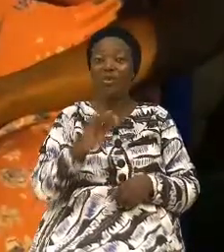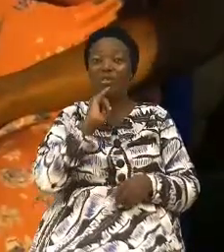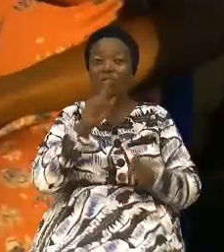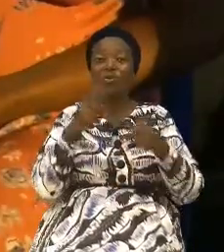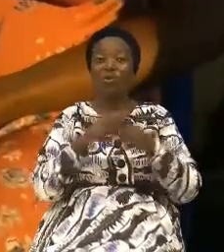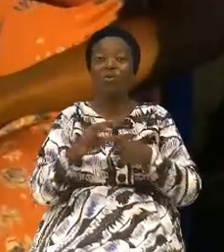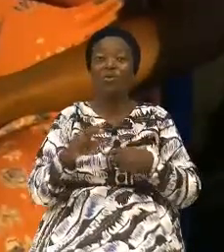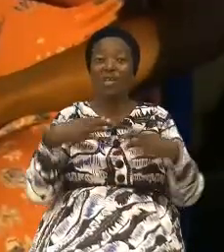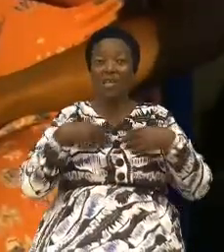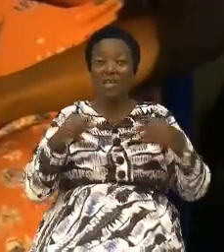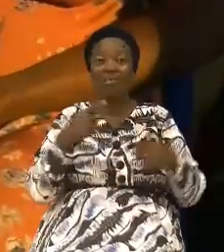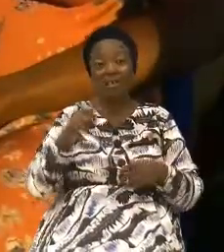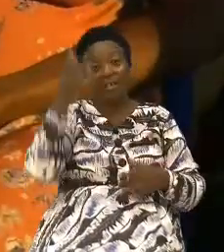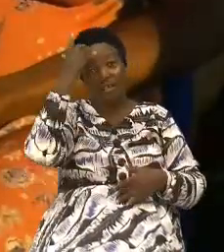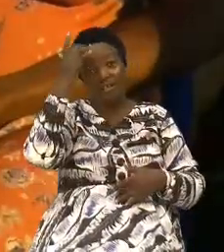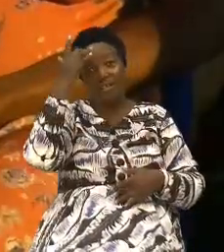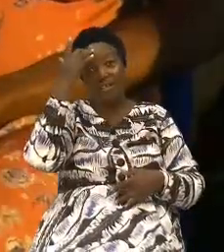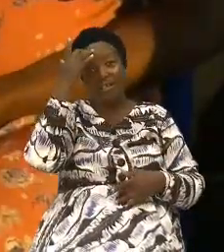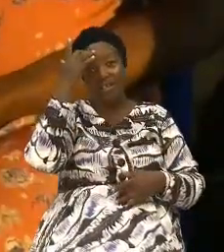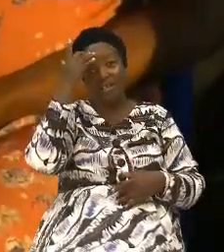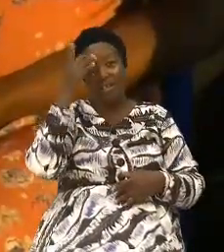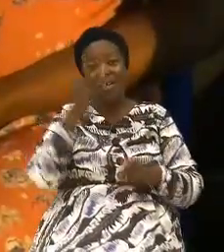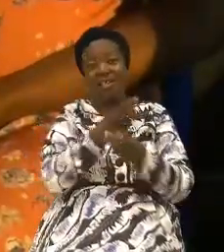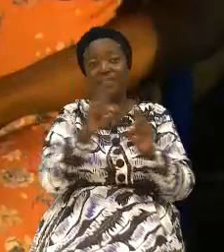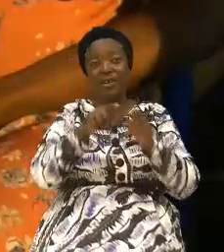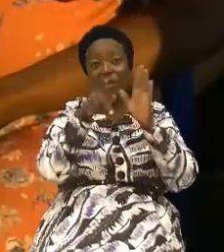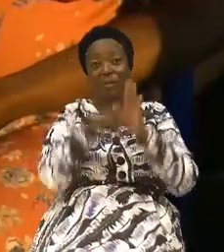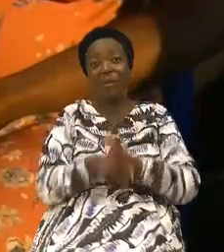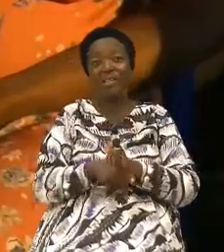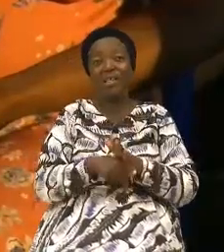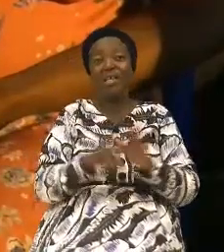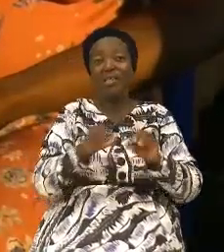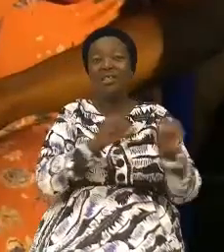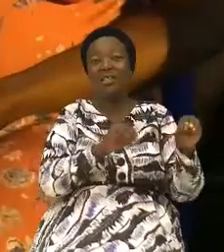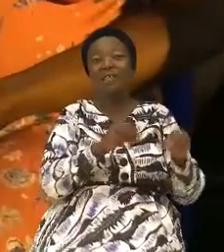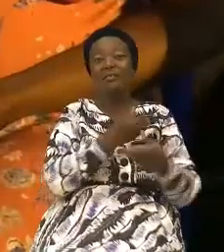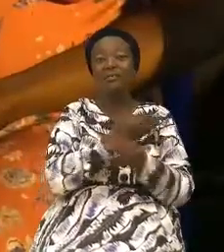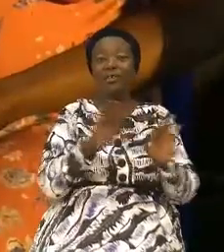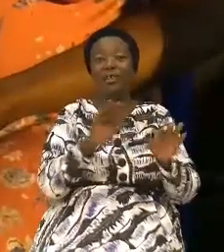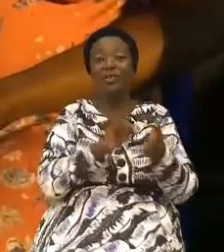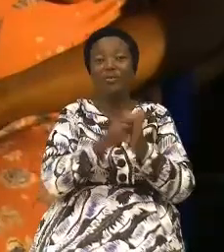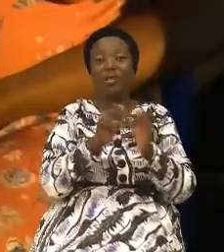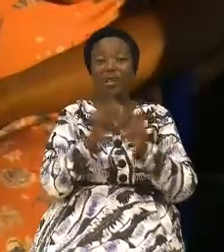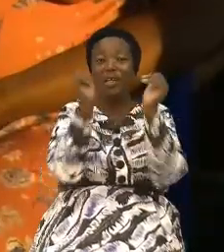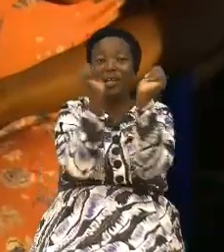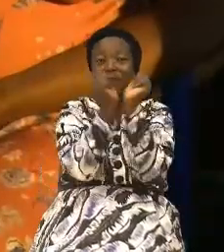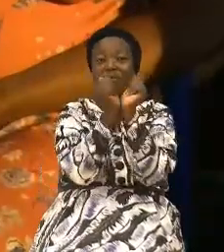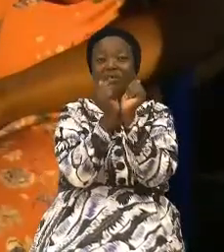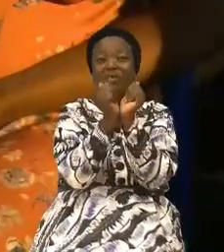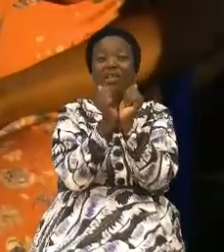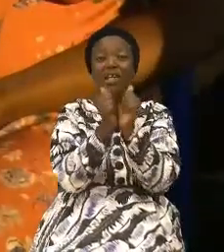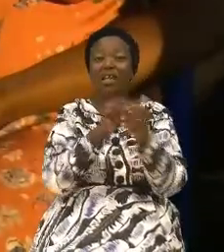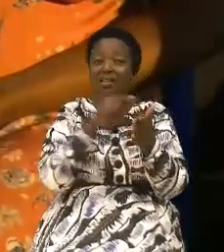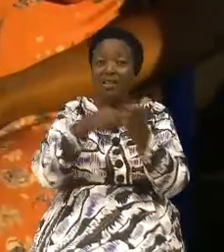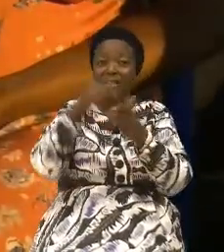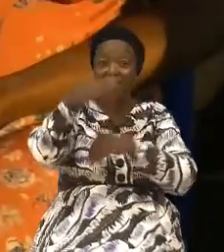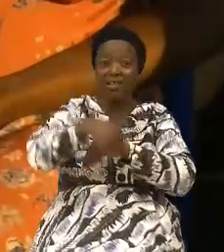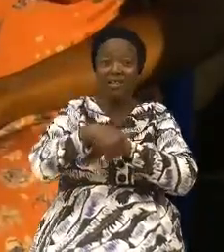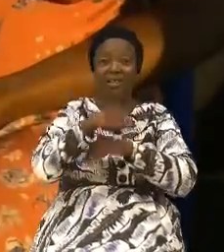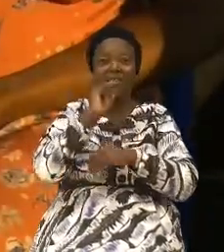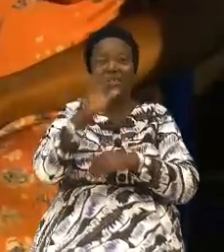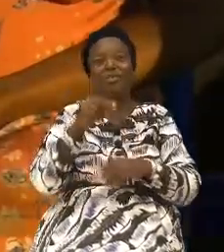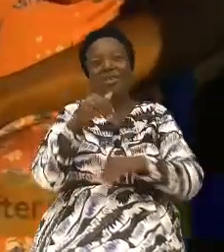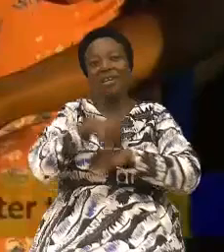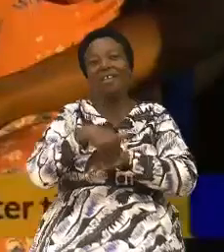sick, deliver the oppressed, set free those who are in captivity, tonight is your